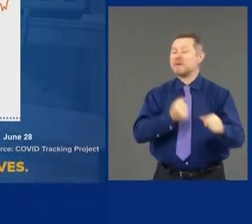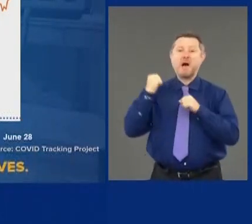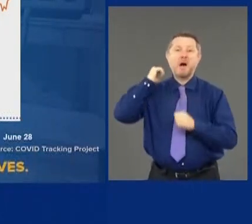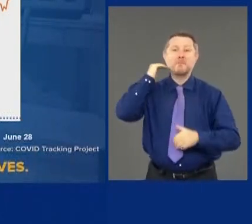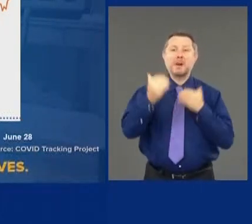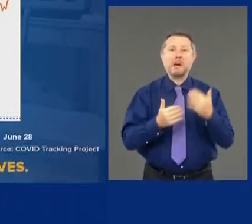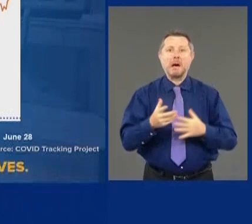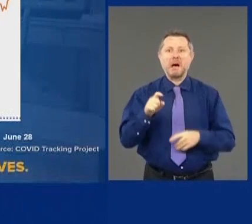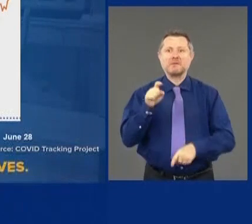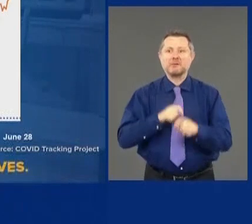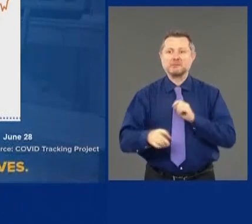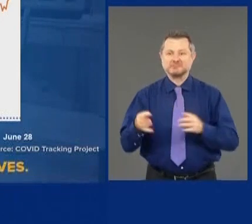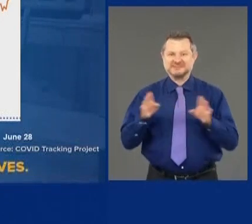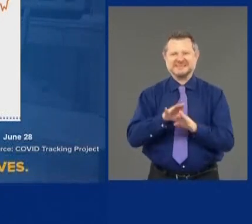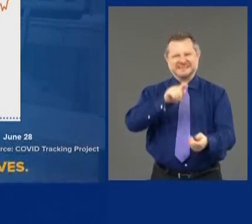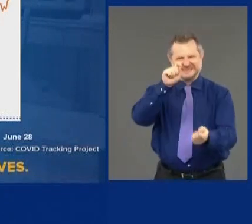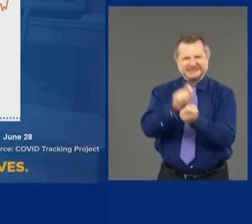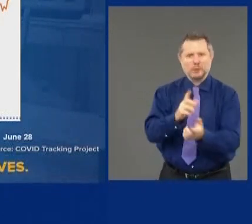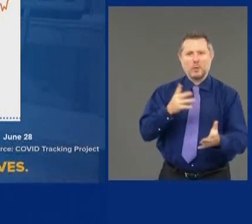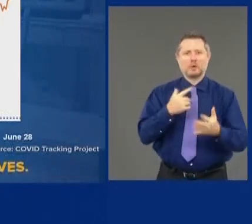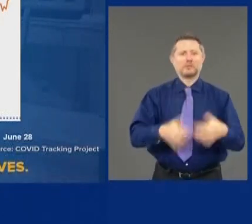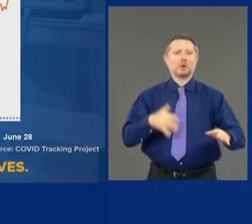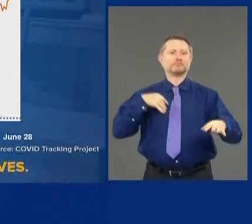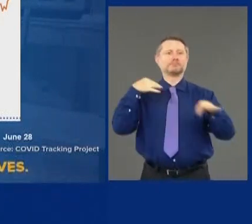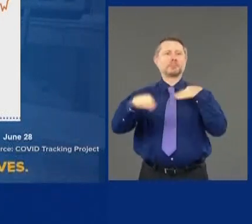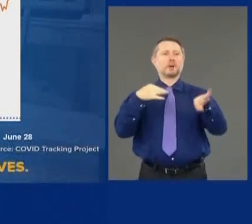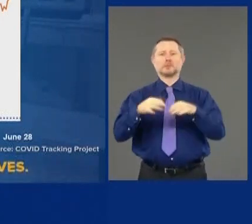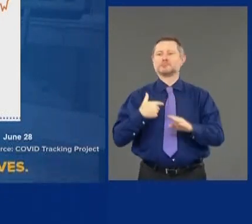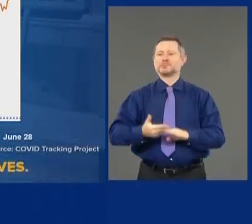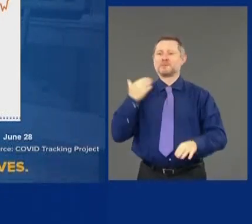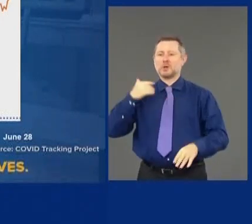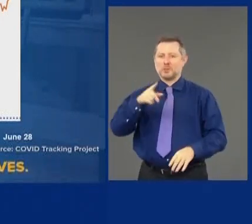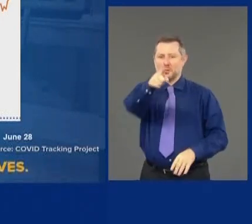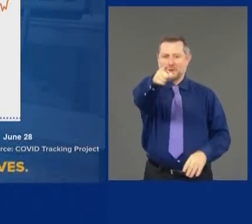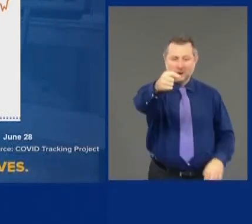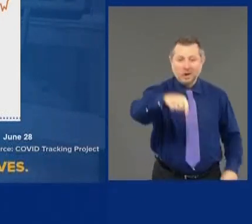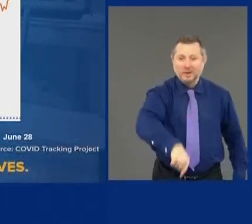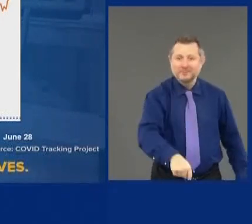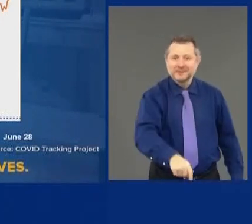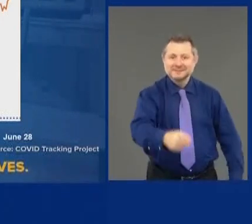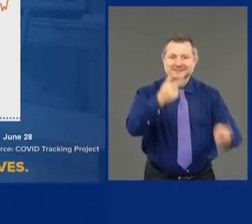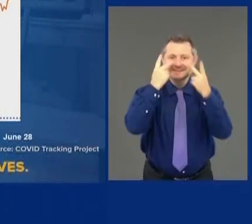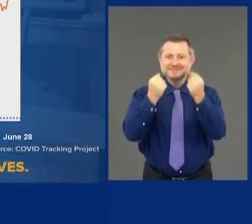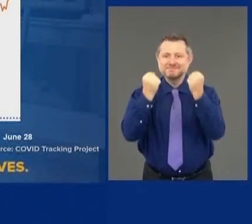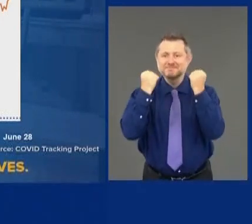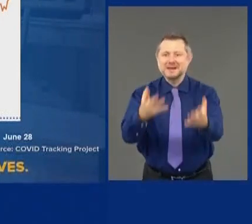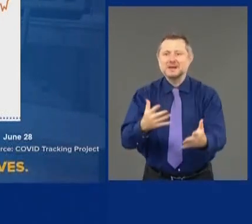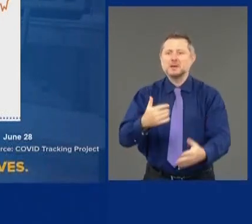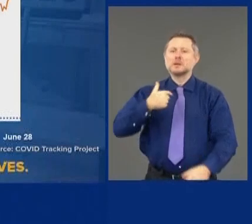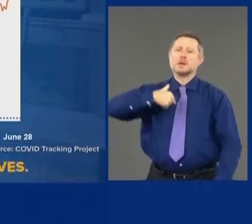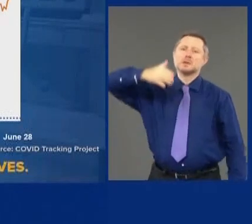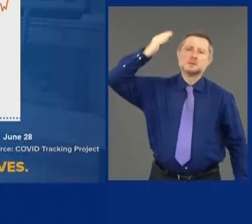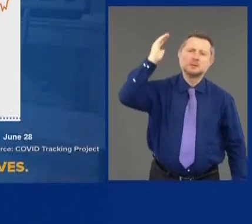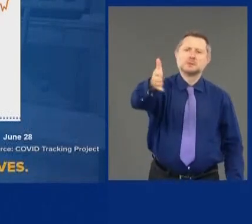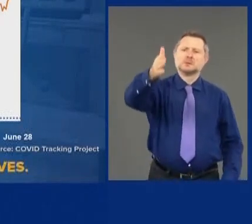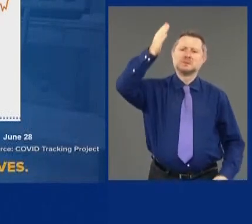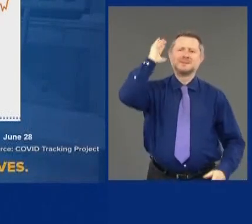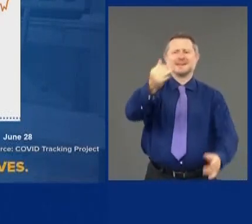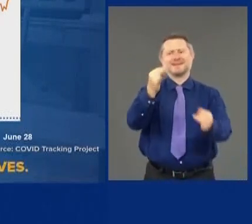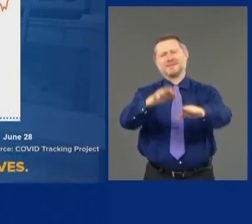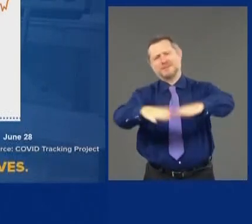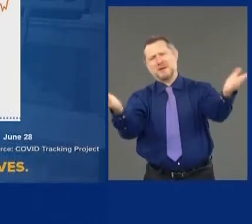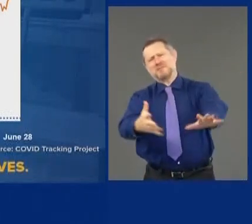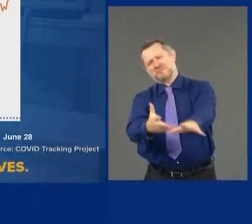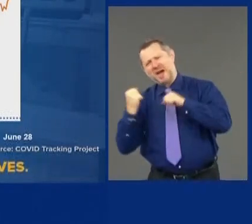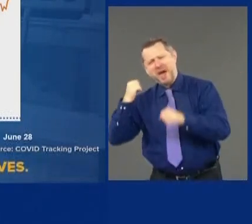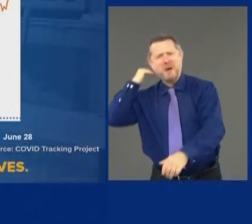You were in the room many times. I said, if you reopen too fast, what's going to wind up happening is you're going to